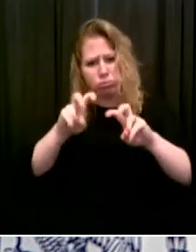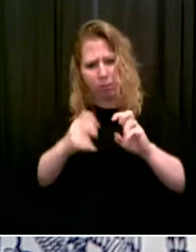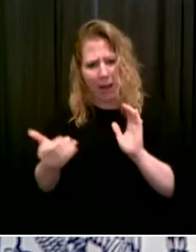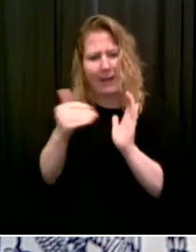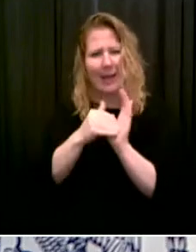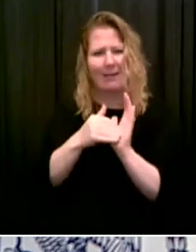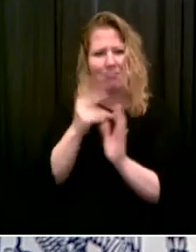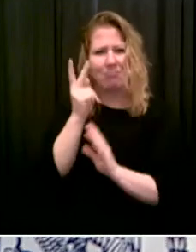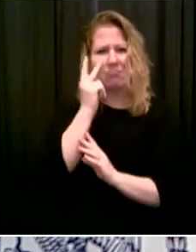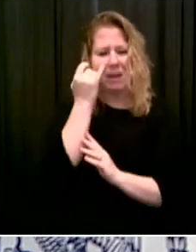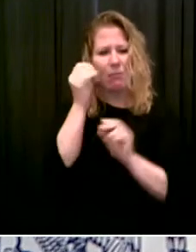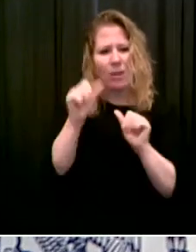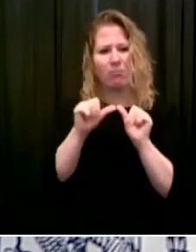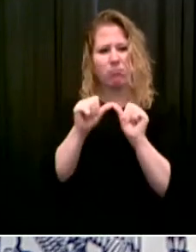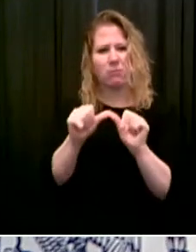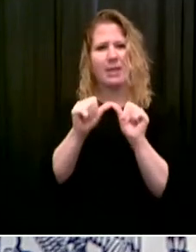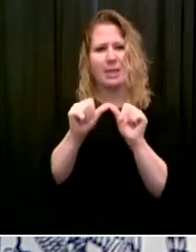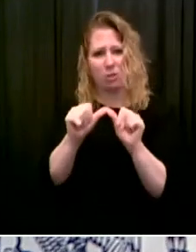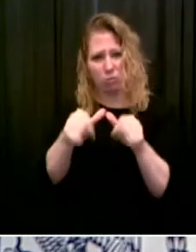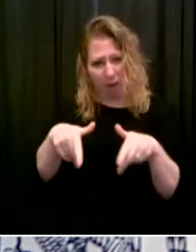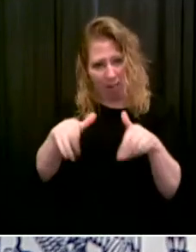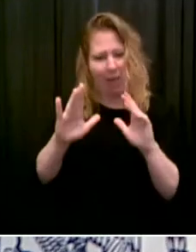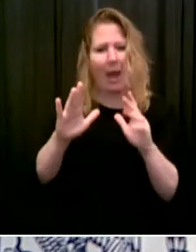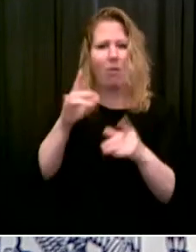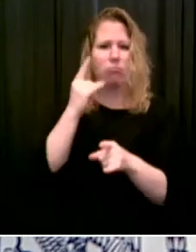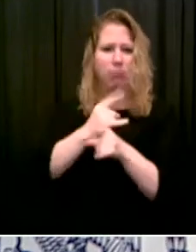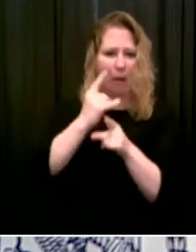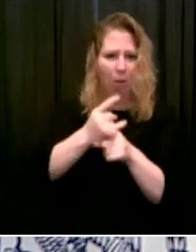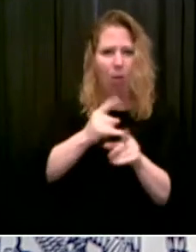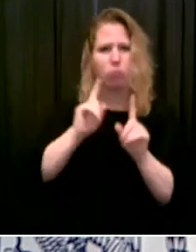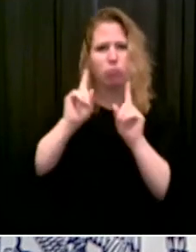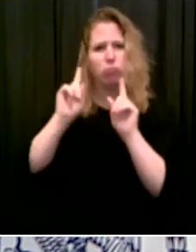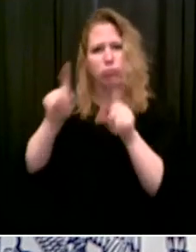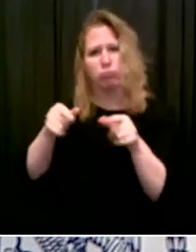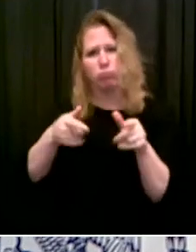foreseeable future while we're trying to bring back the hospitality industry.